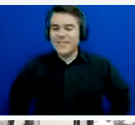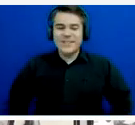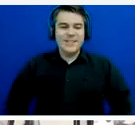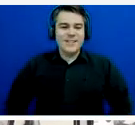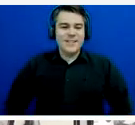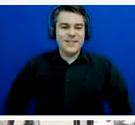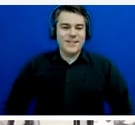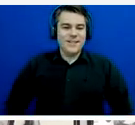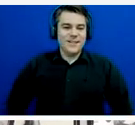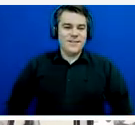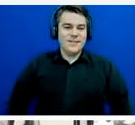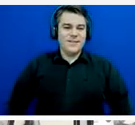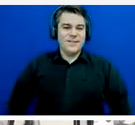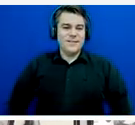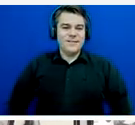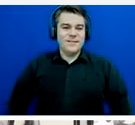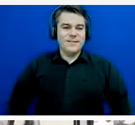I don't know what's in my throat.